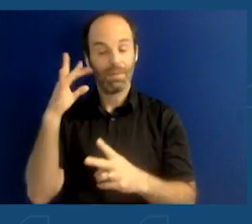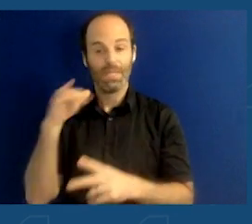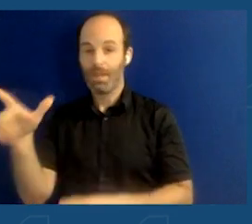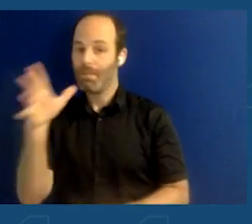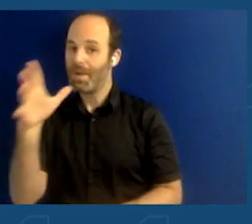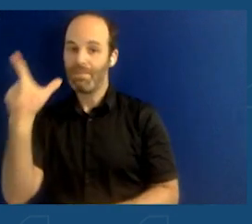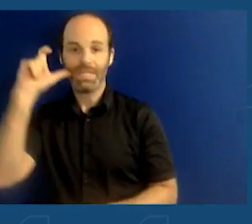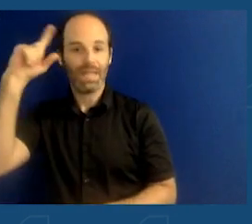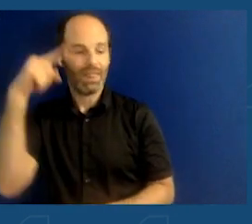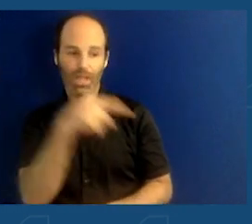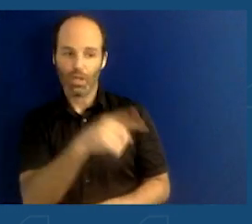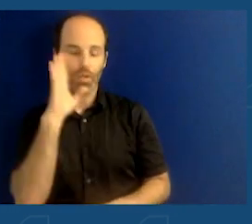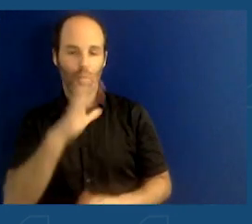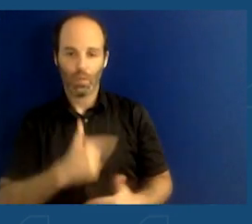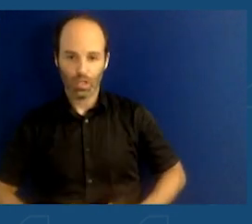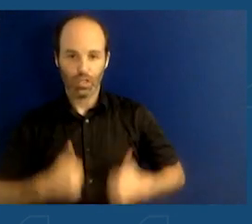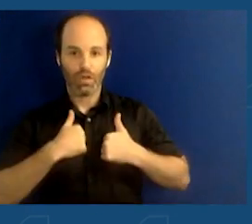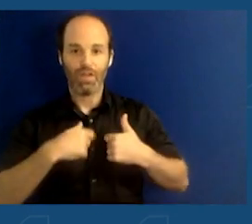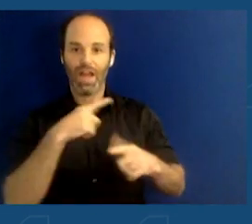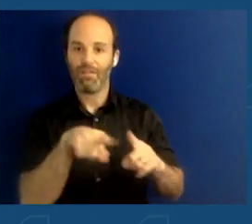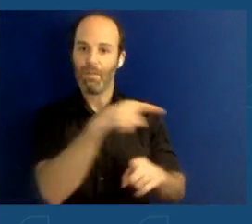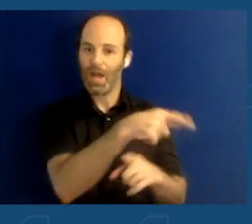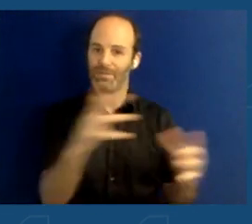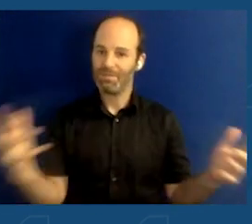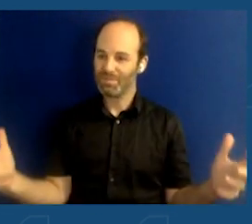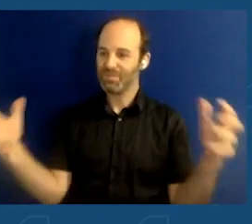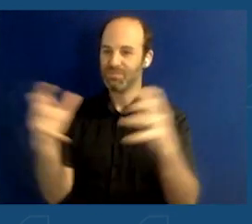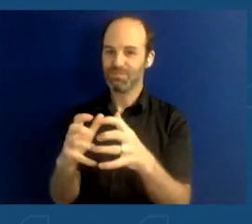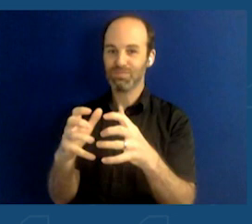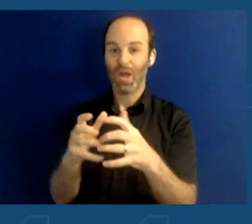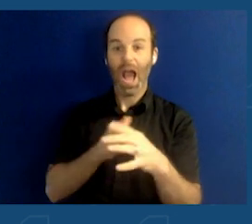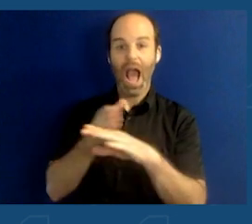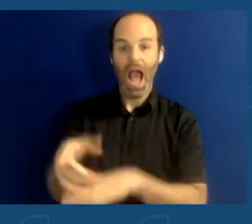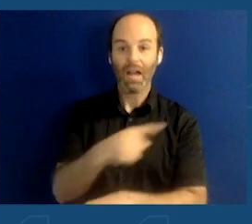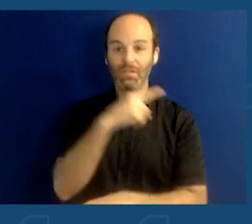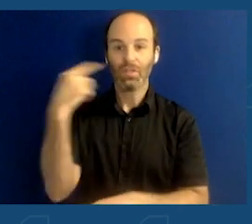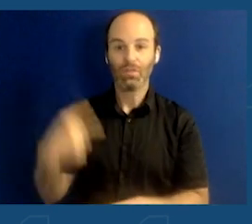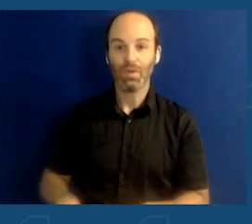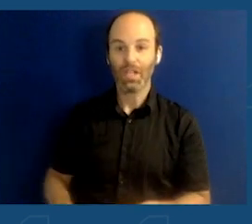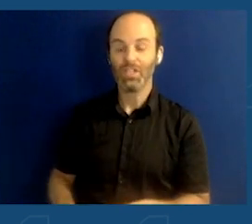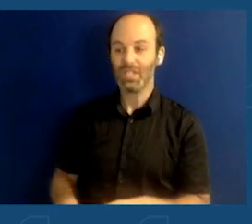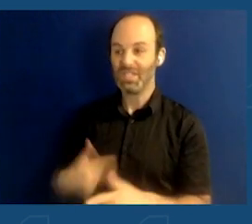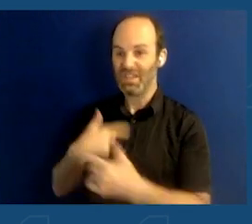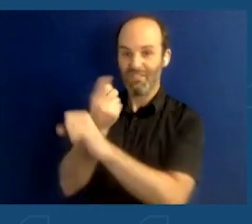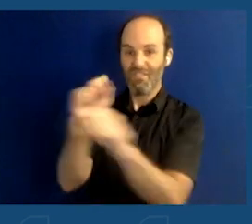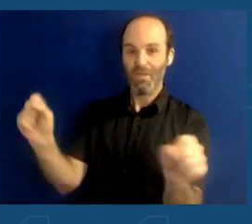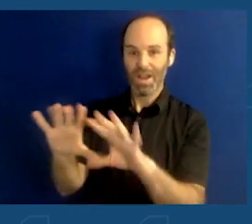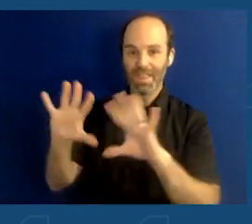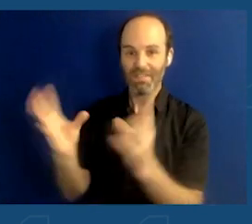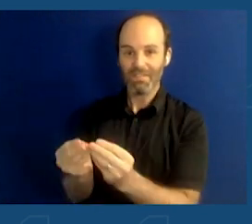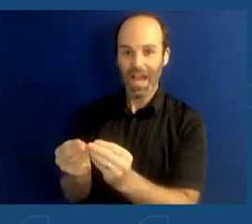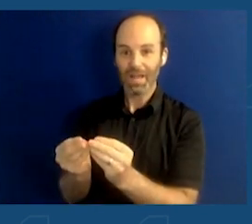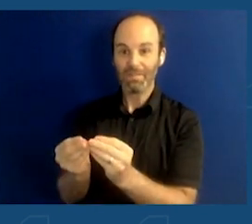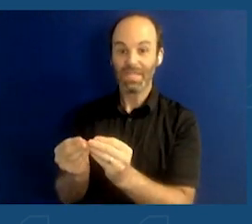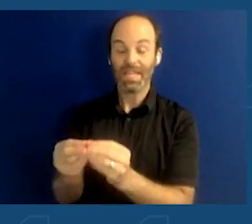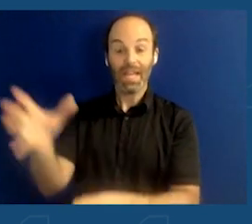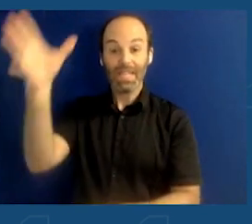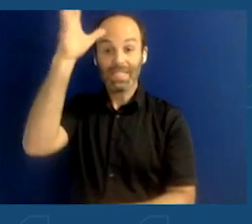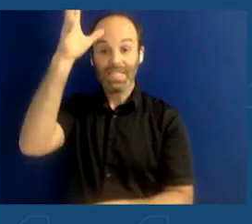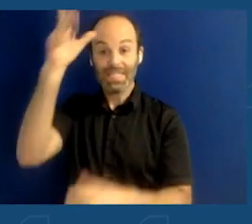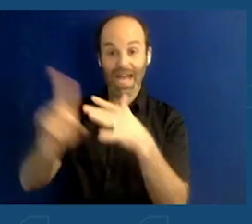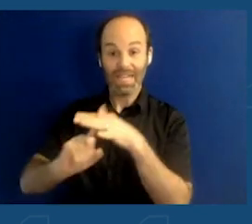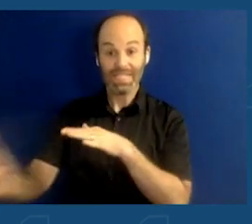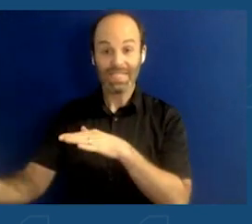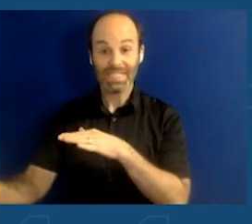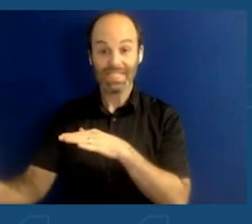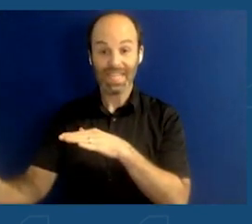But amazingly, you were reunited with your mom after the Russians liberated the family. And then your father escaped. It was what a story. I'll let you tell